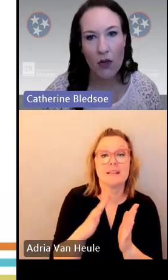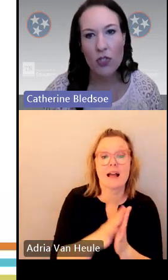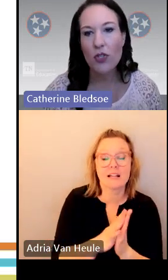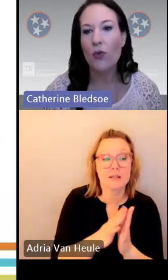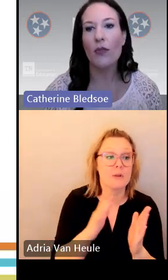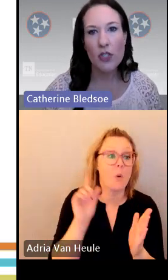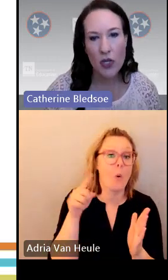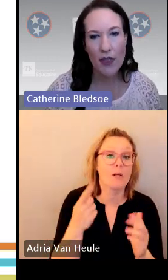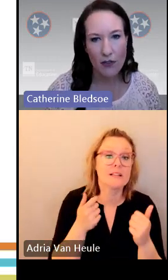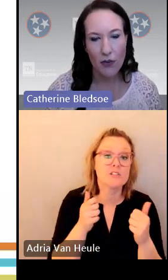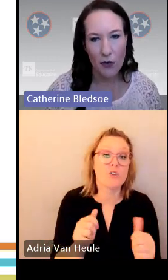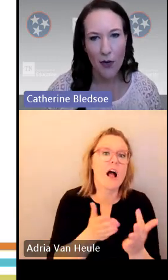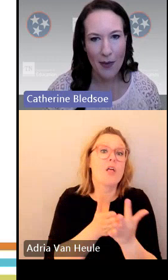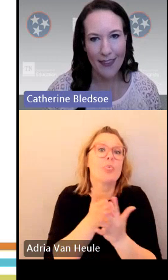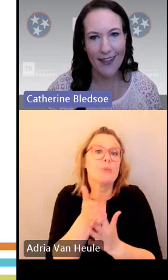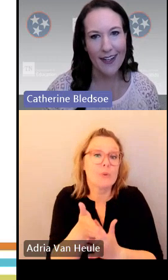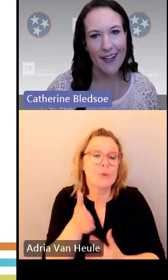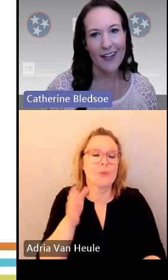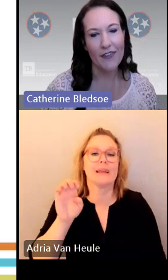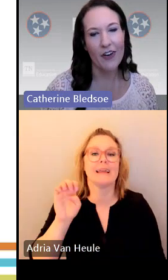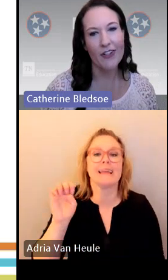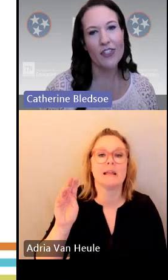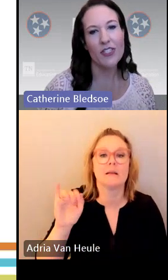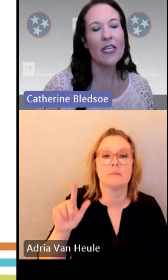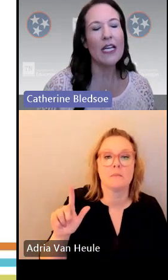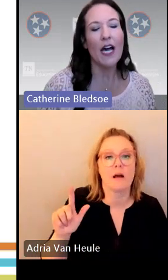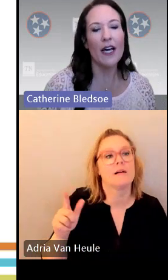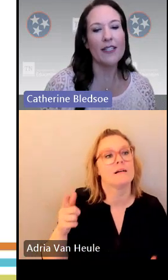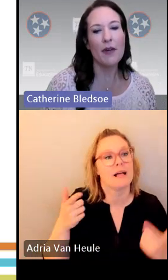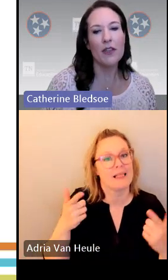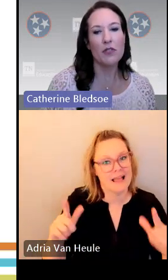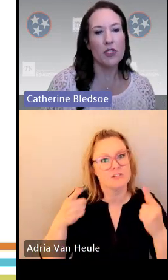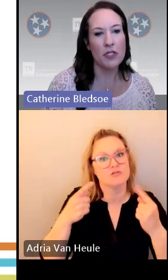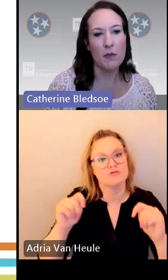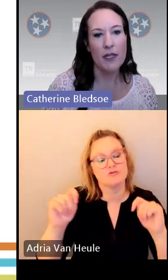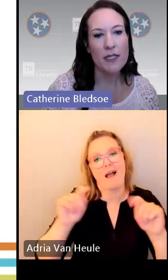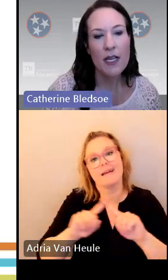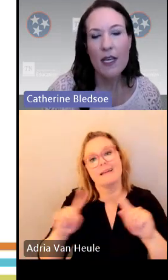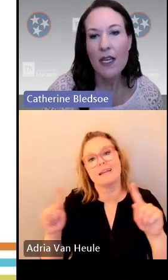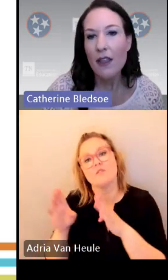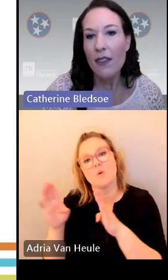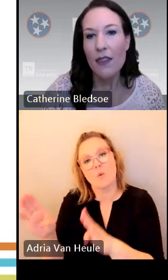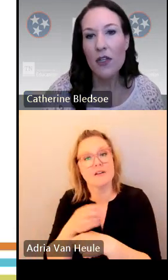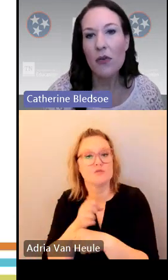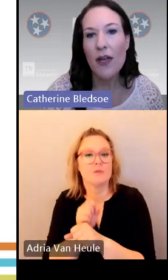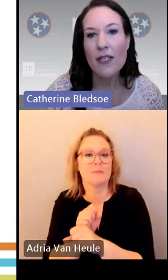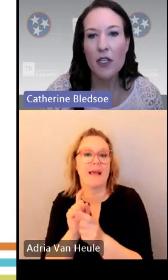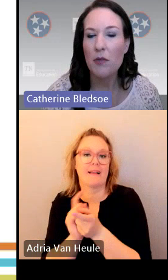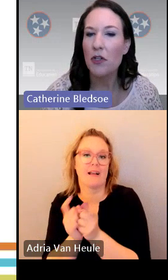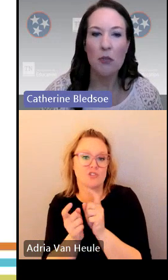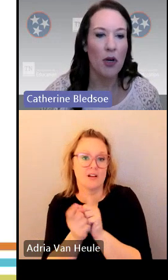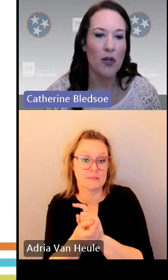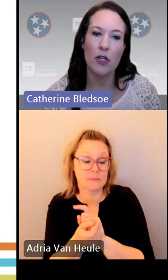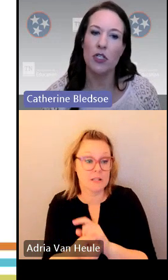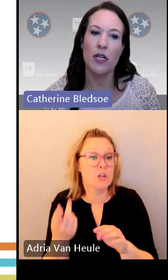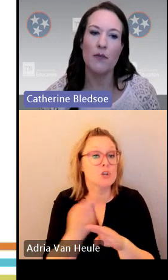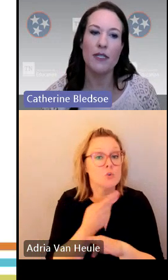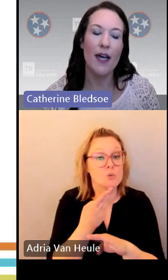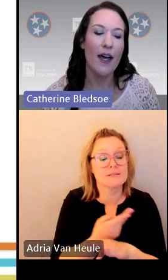by email. So let's try that phone call method first to make those adjustments. Then utilizing